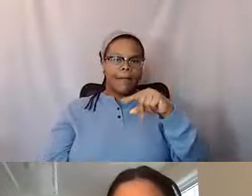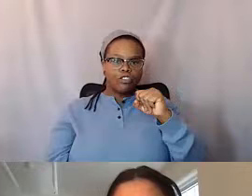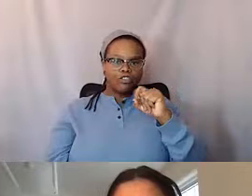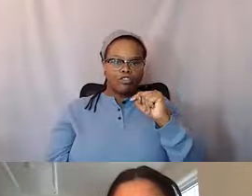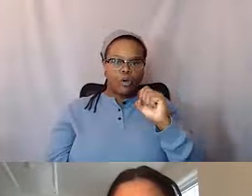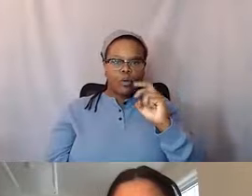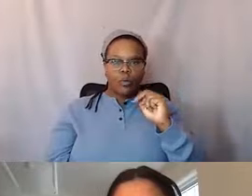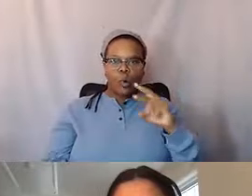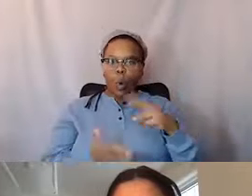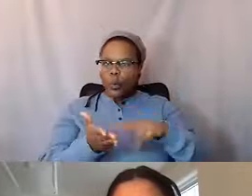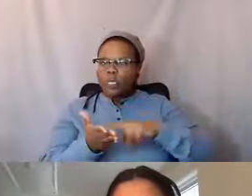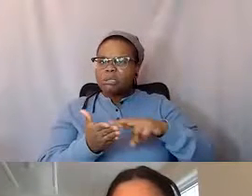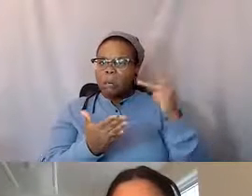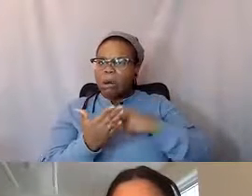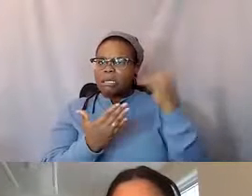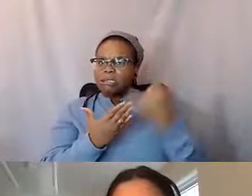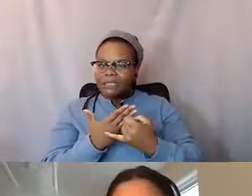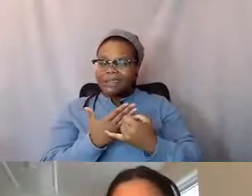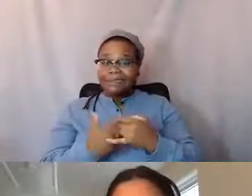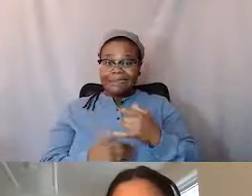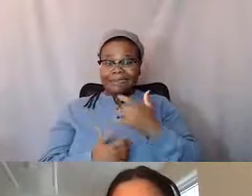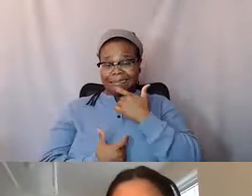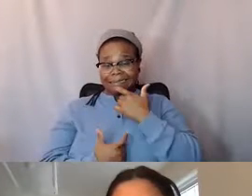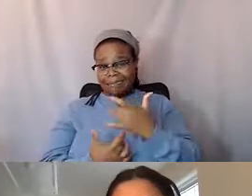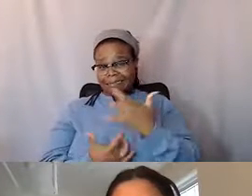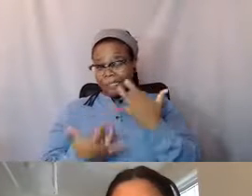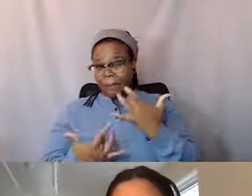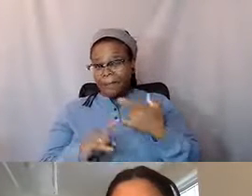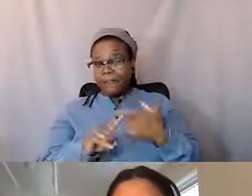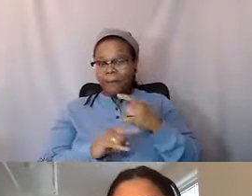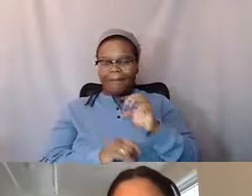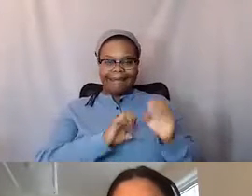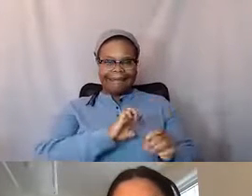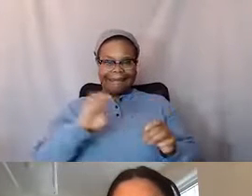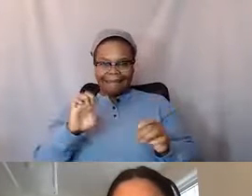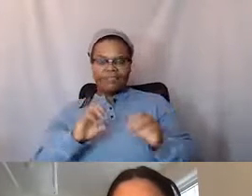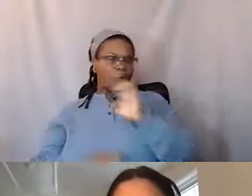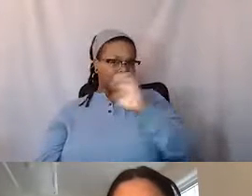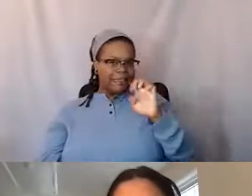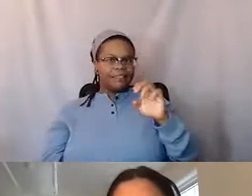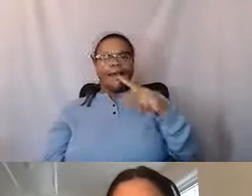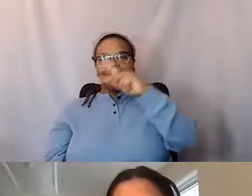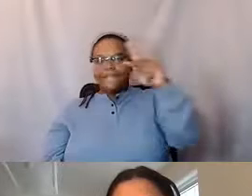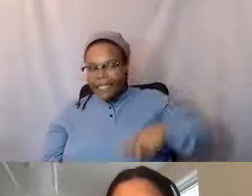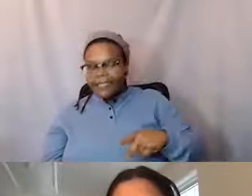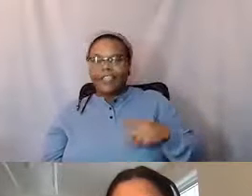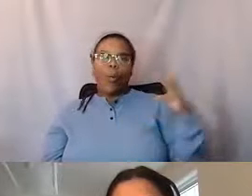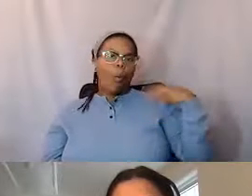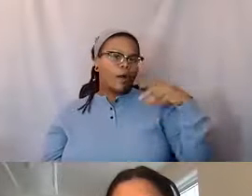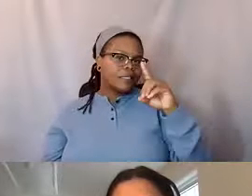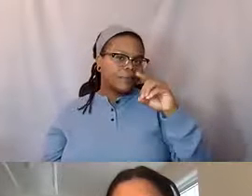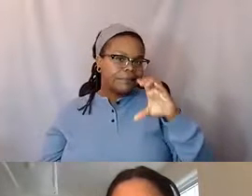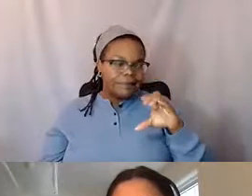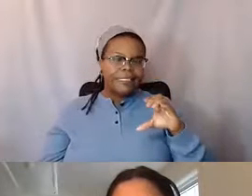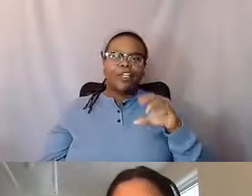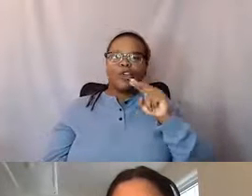I'm originally from the East Coast of the United States. So Philadelphia, Washington, D.C., New Jersey. I